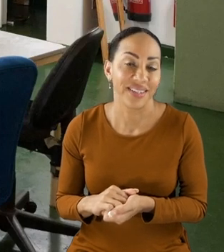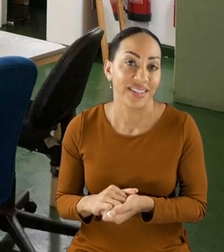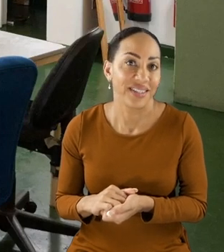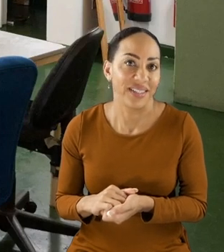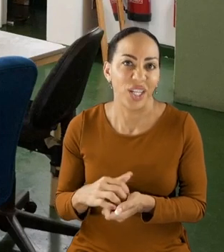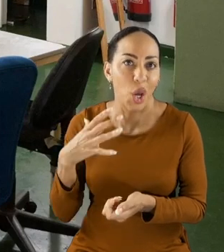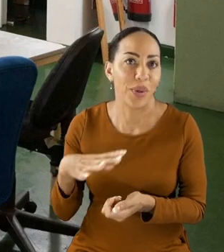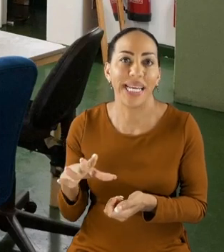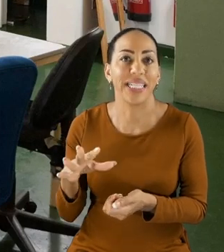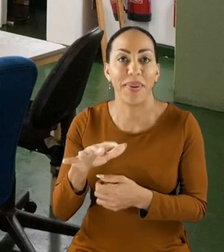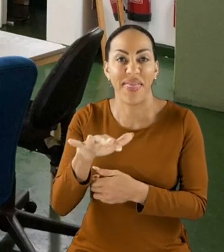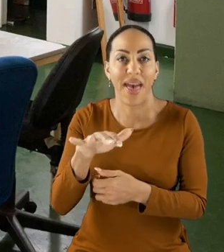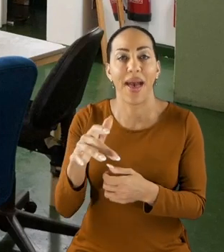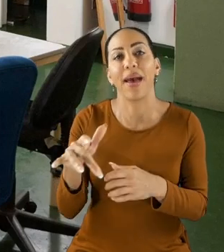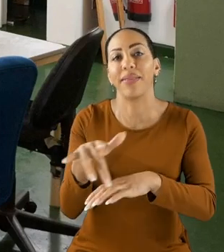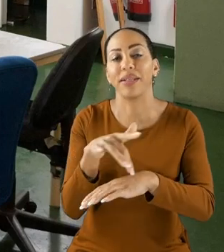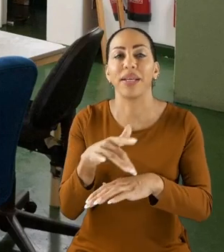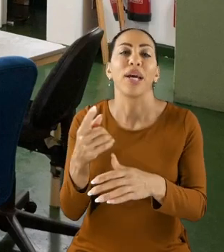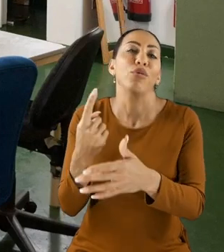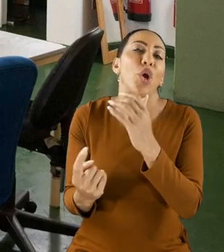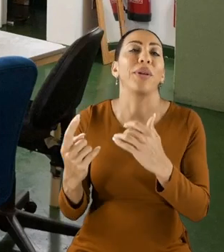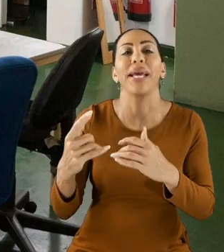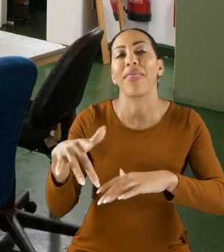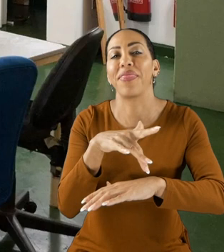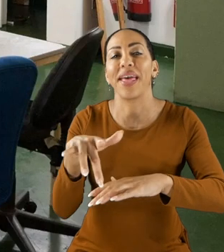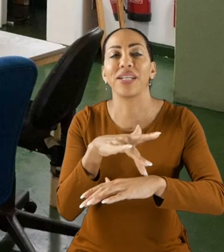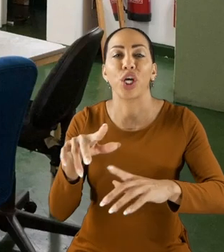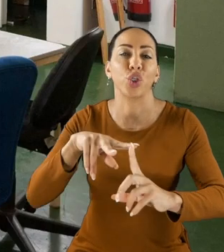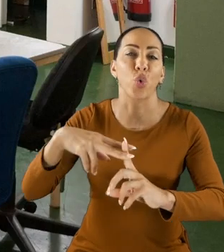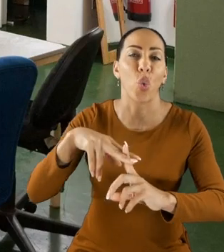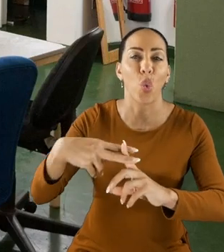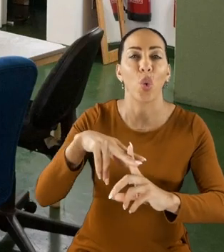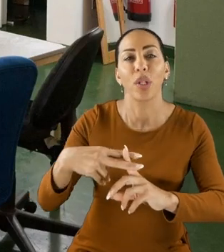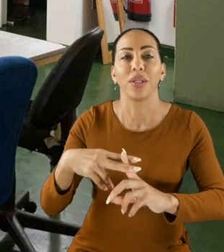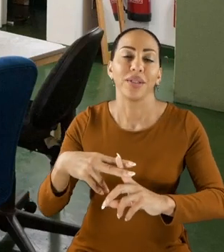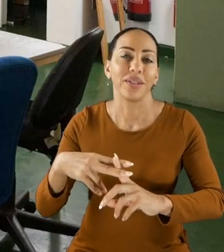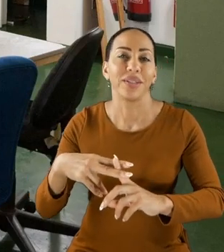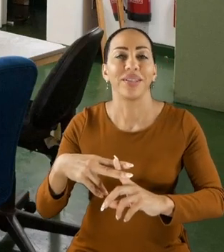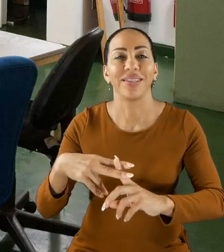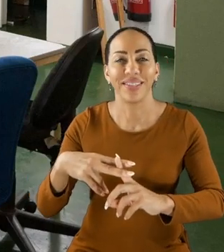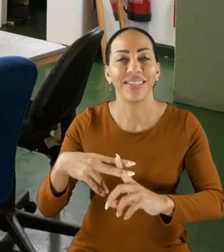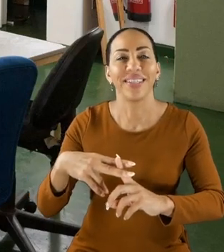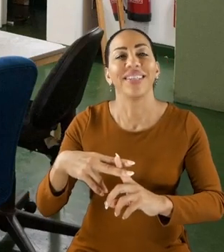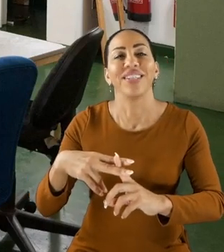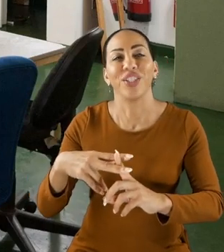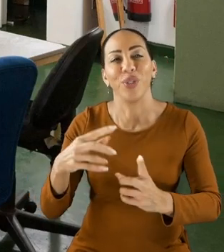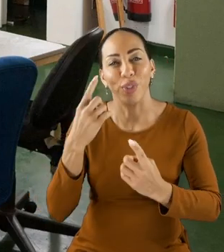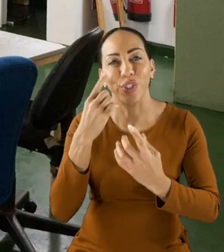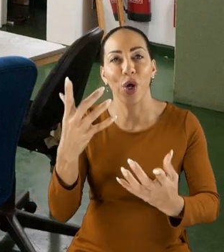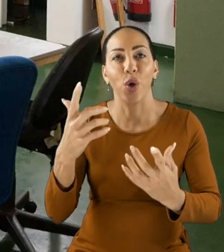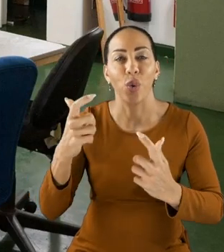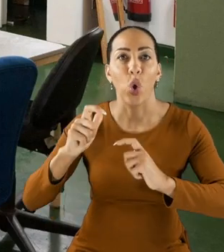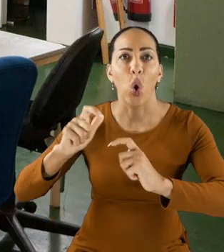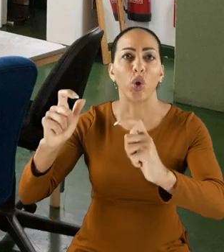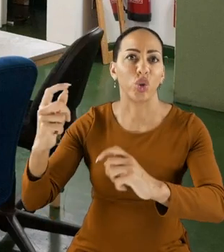in the theatre. It would only be that as a theatrical device for enhancing that sense of constant